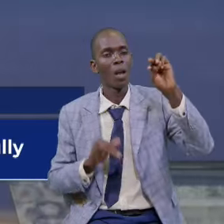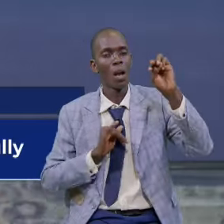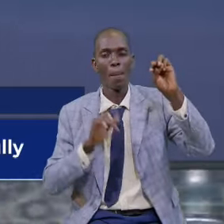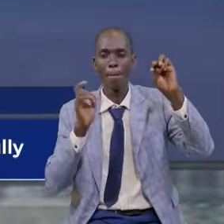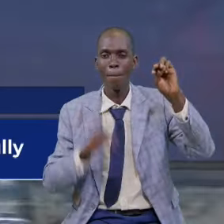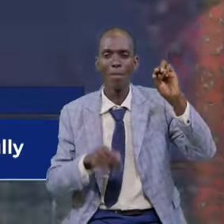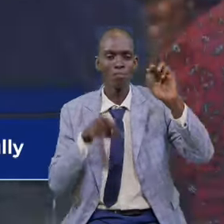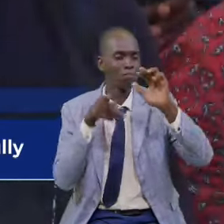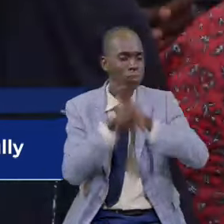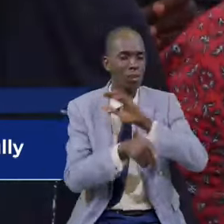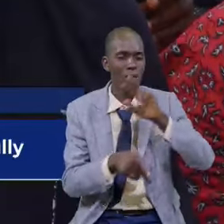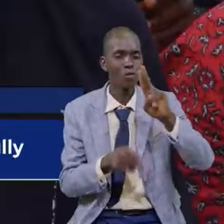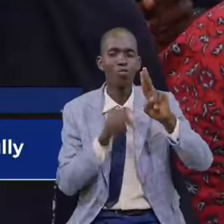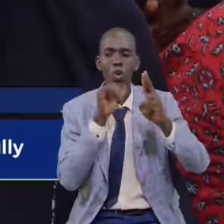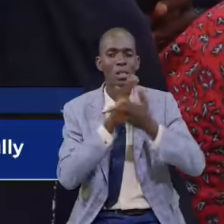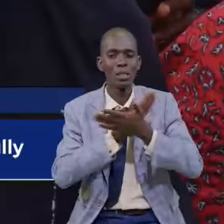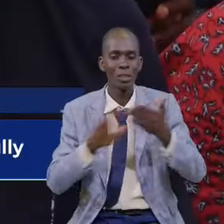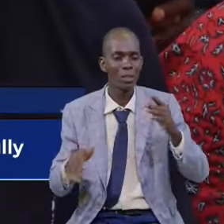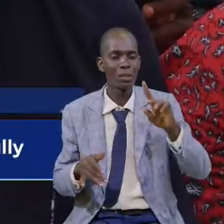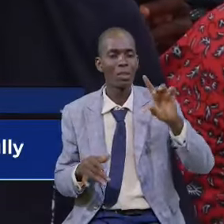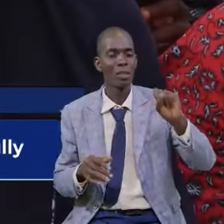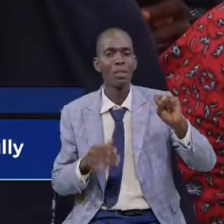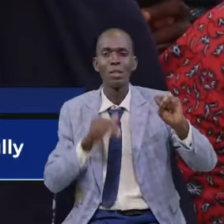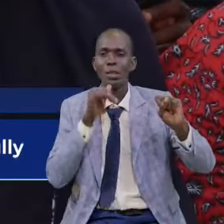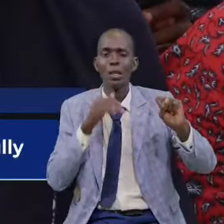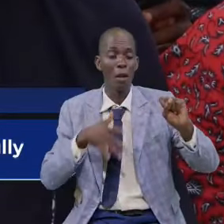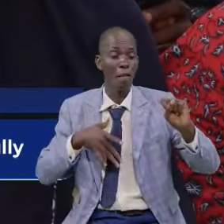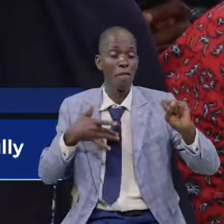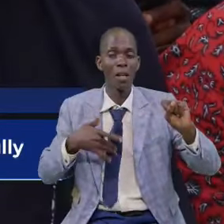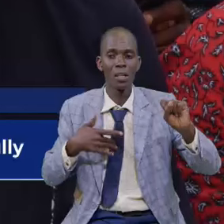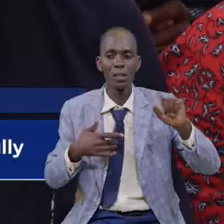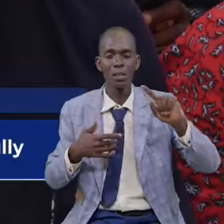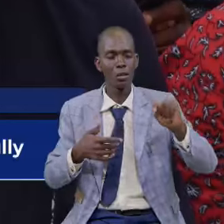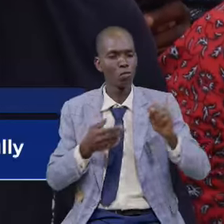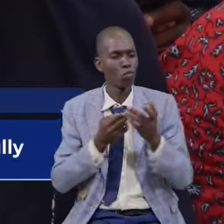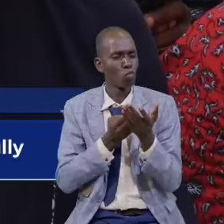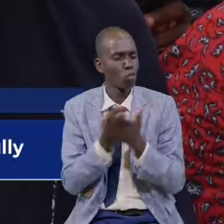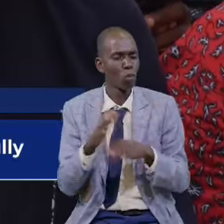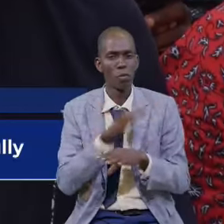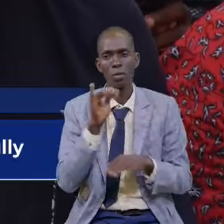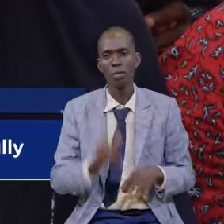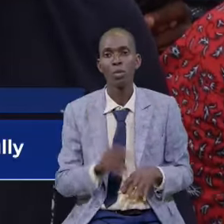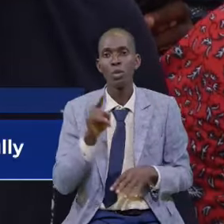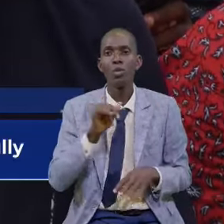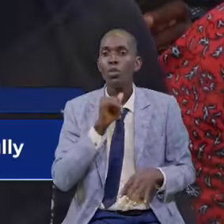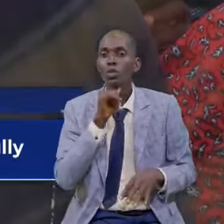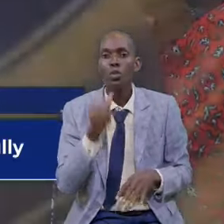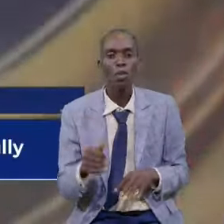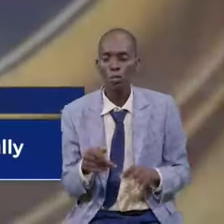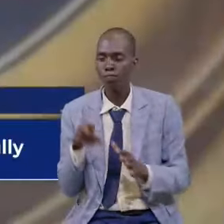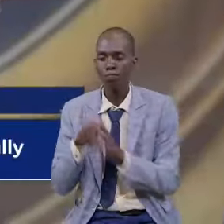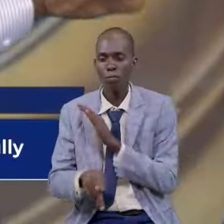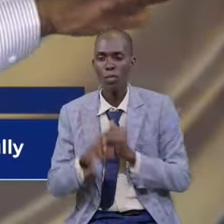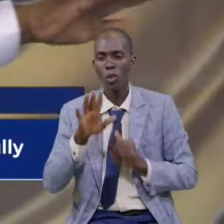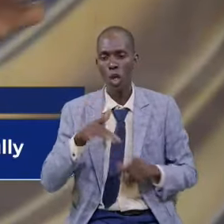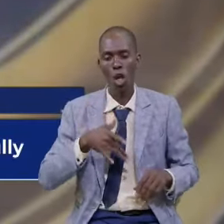sensuality truthfully. You're not mortifying sensuality for me, for her, for him, for the